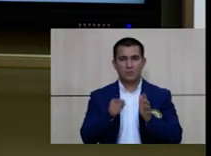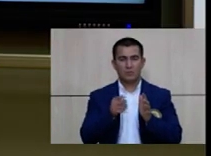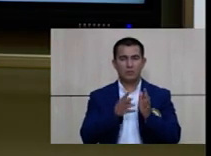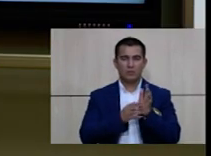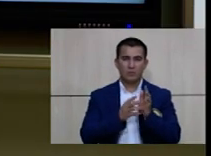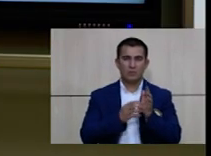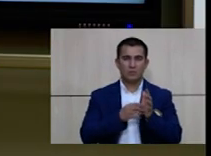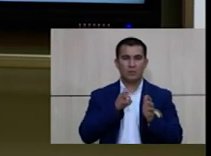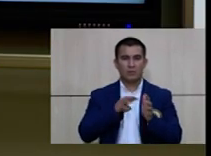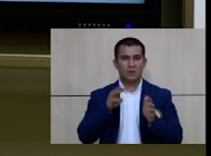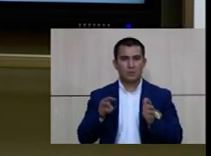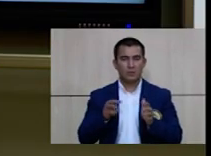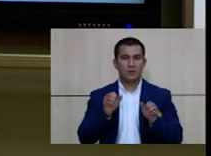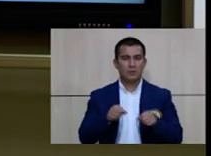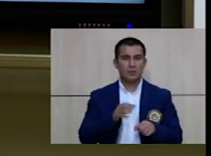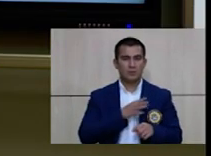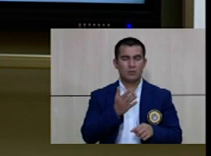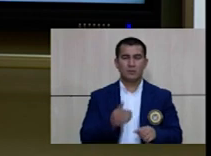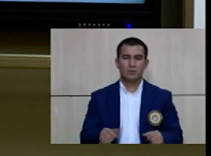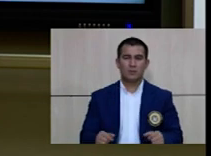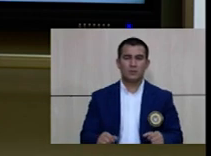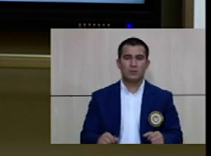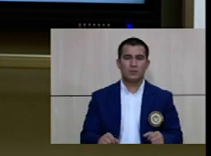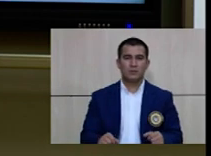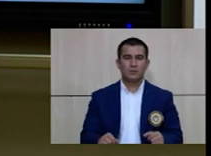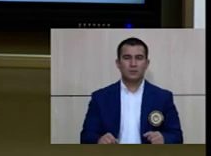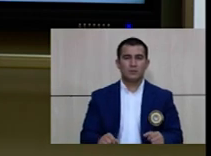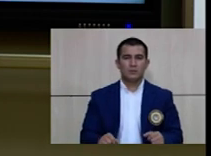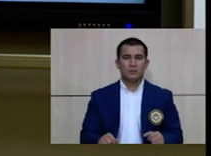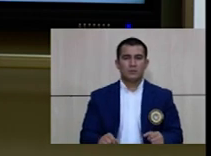800-900 mm tashkil etadi.